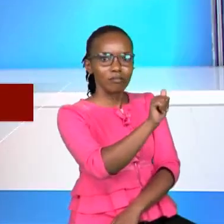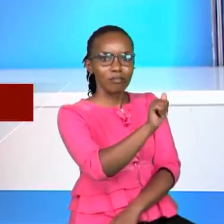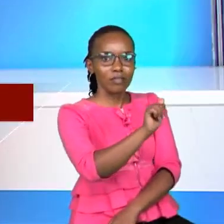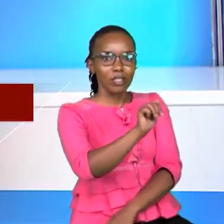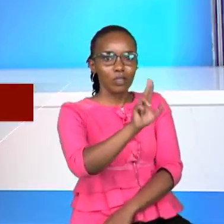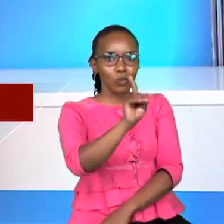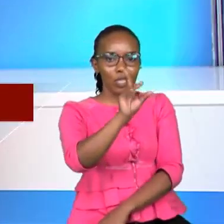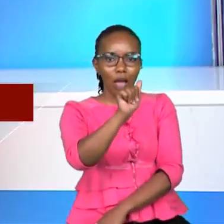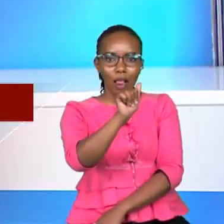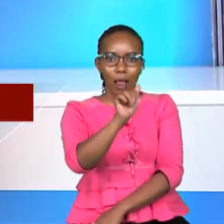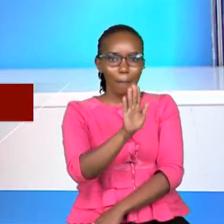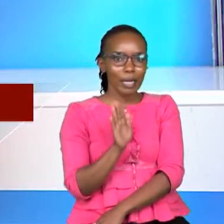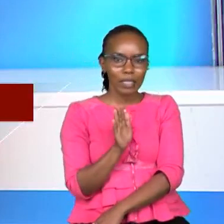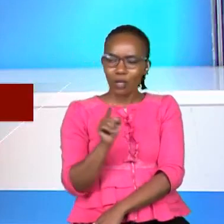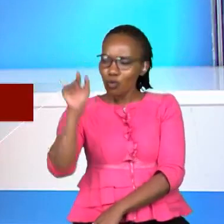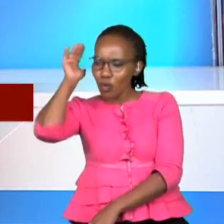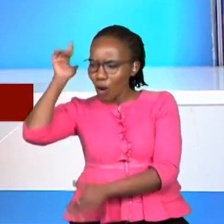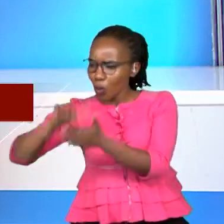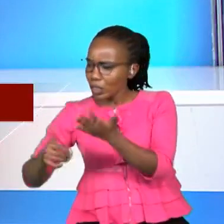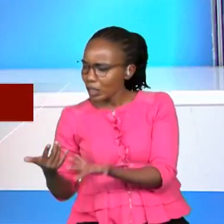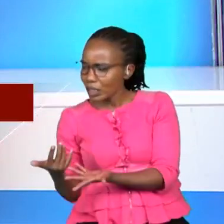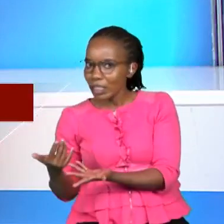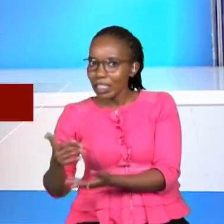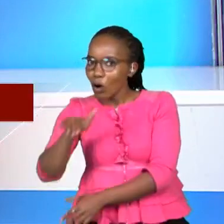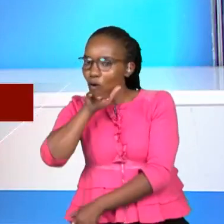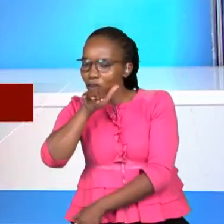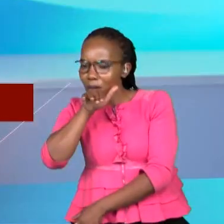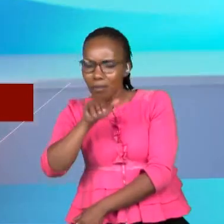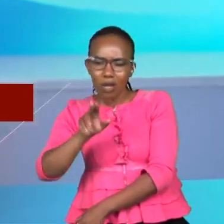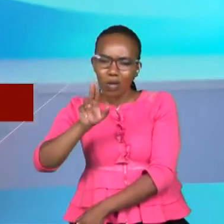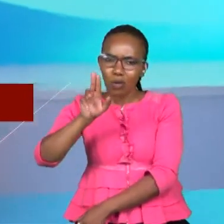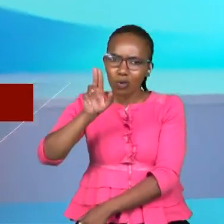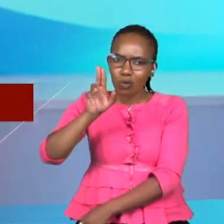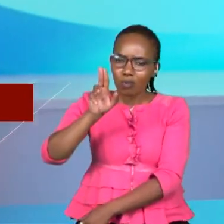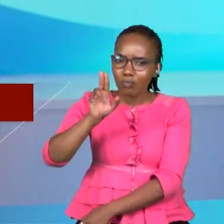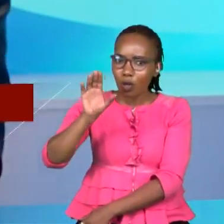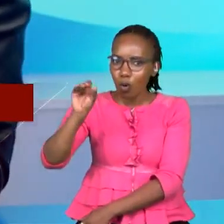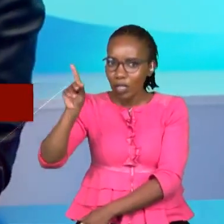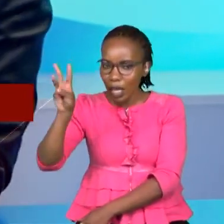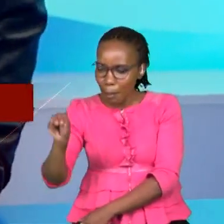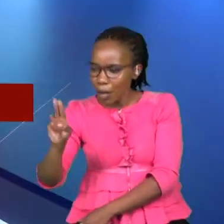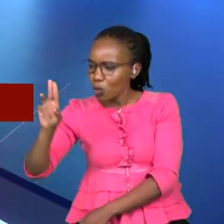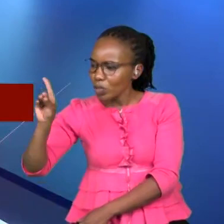Democratic Alliance Party. What are you hearing, Jim India? From ODM to ODA, young people. Change.